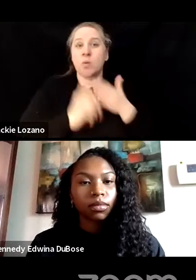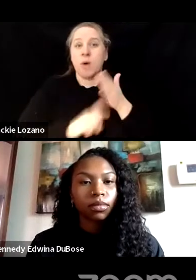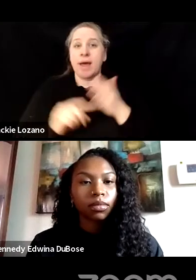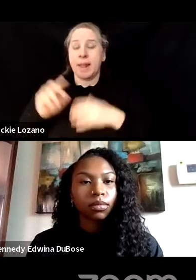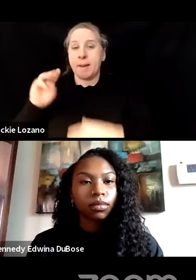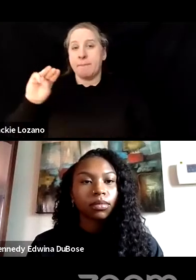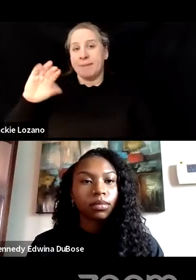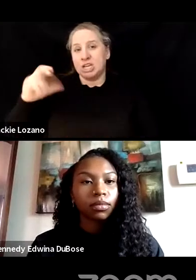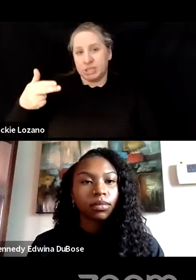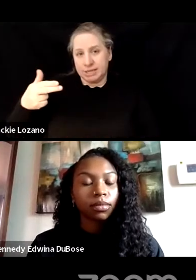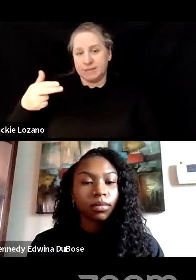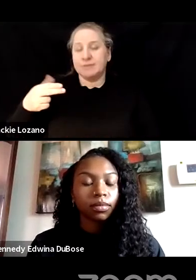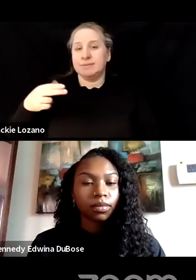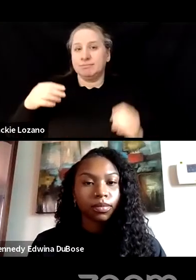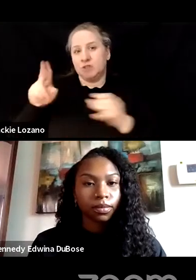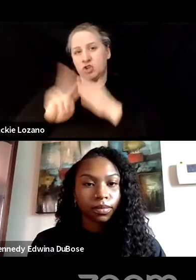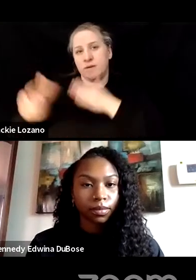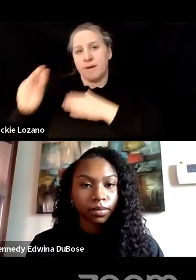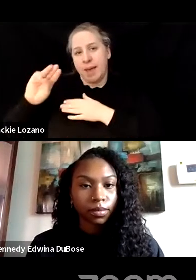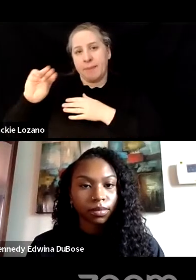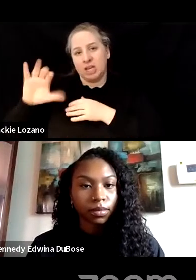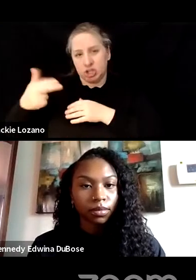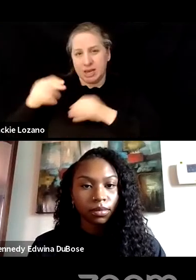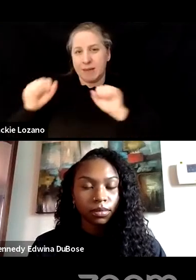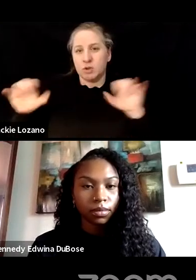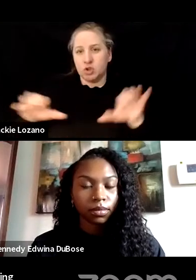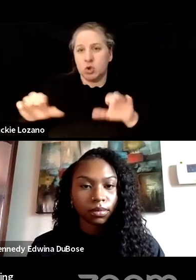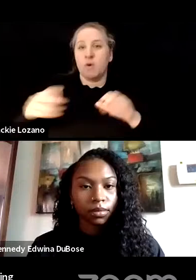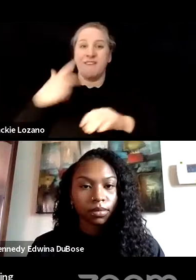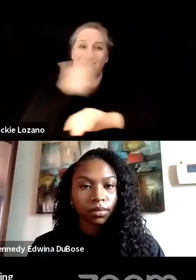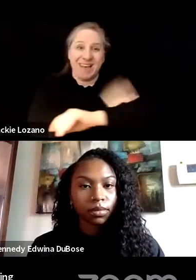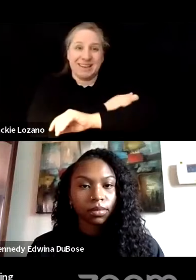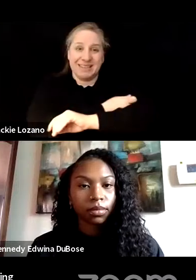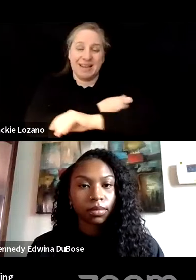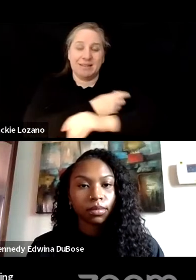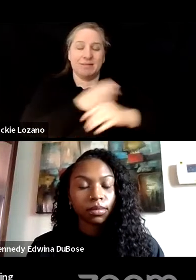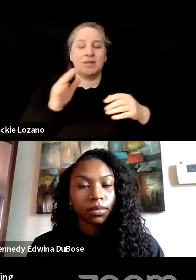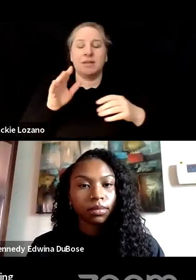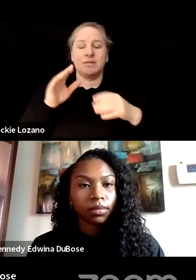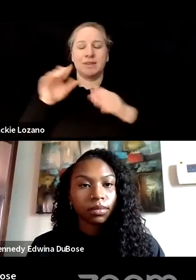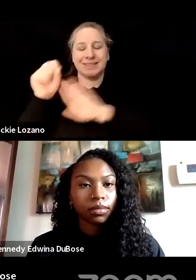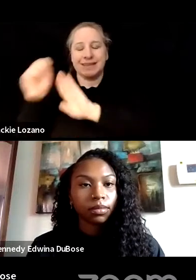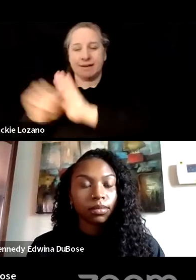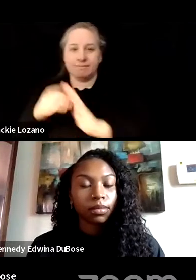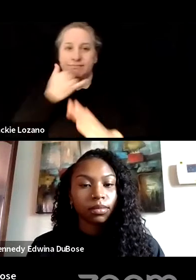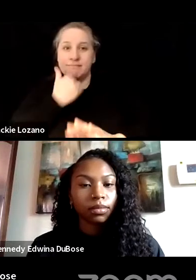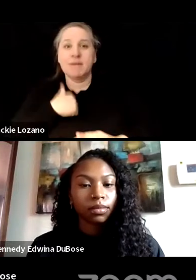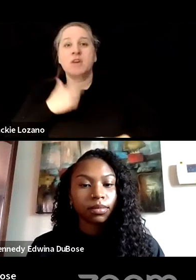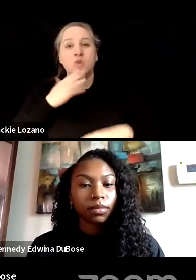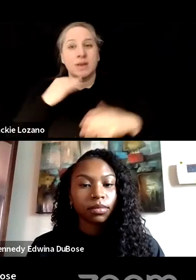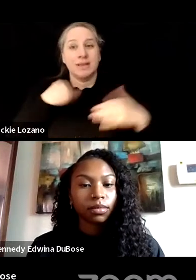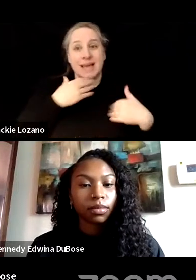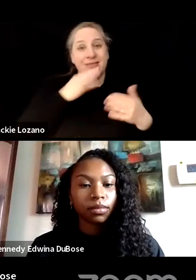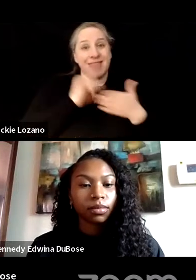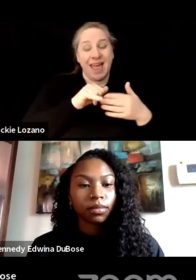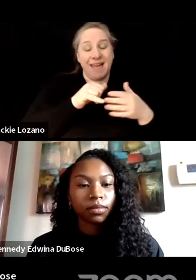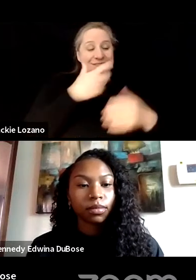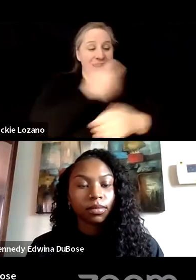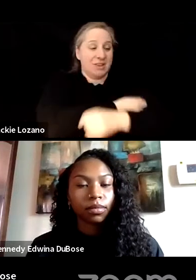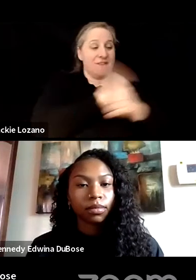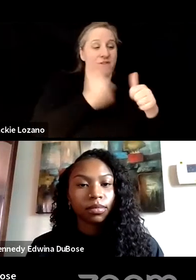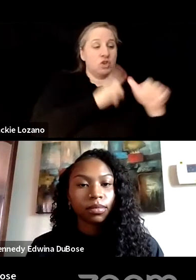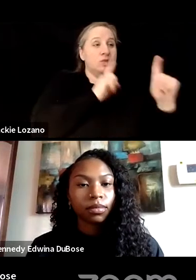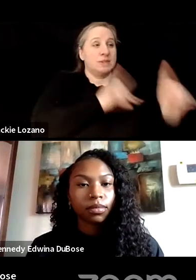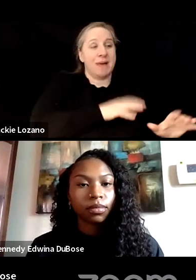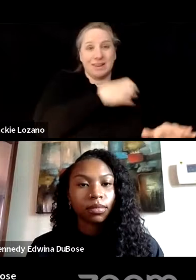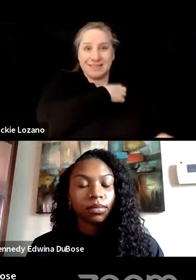was able to do is, one, like vaccinate their first responders. And then let's say there were slots that weren't filled or vaccine that had been